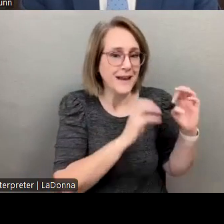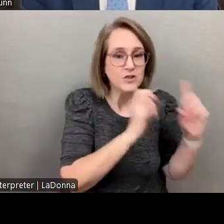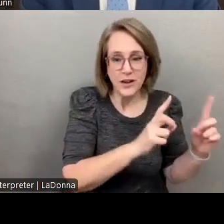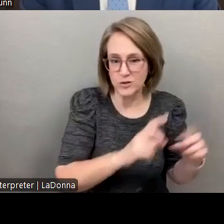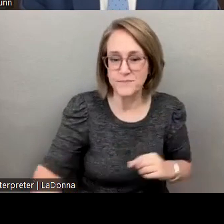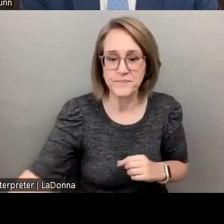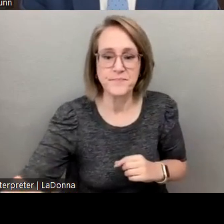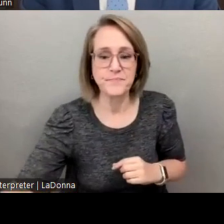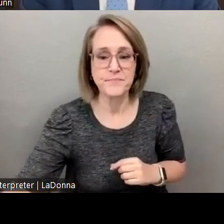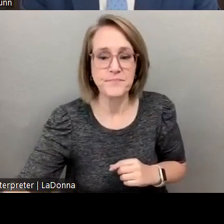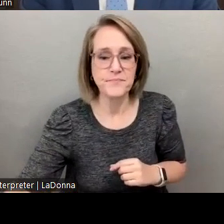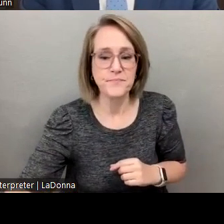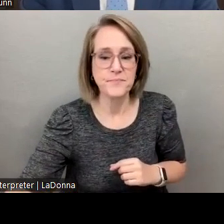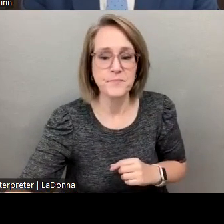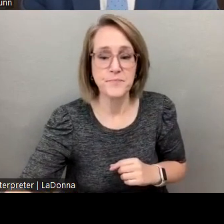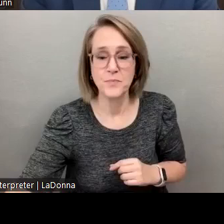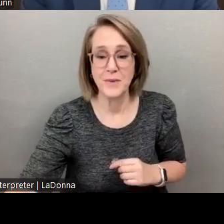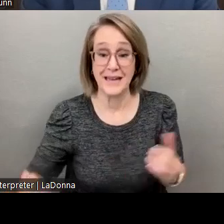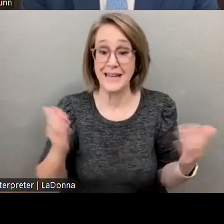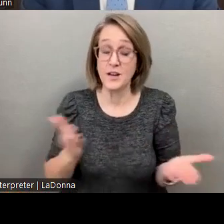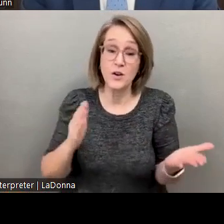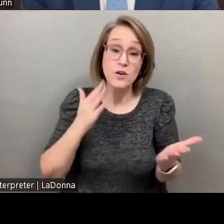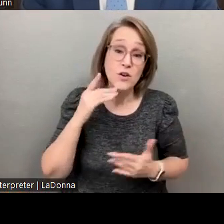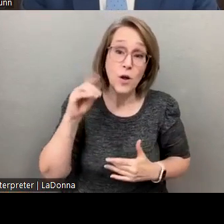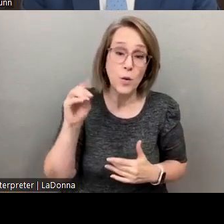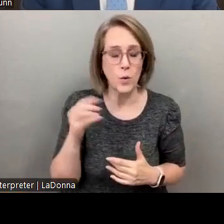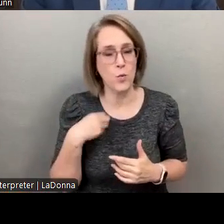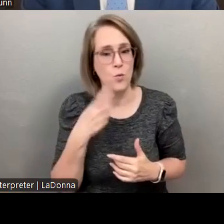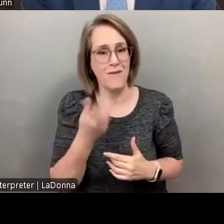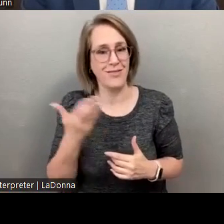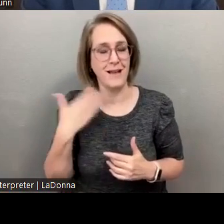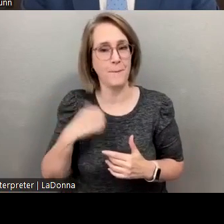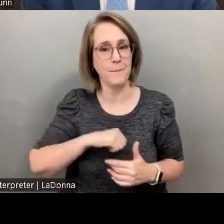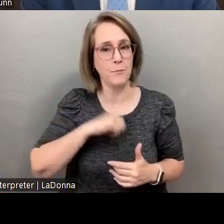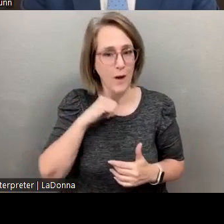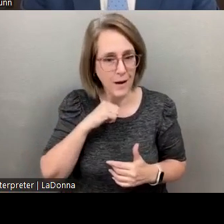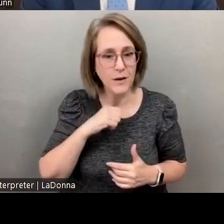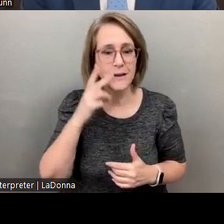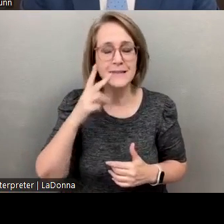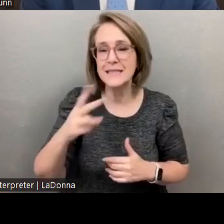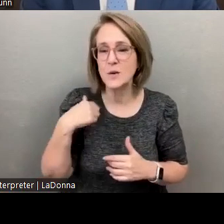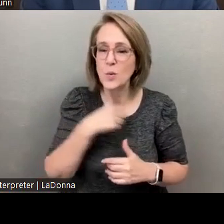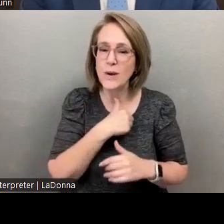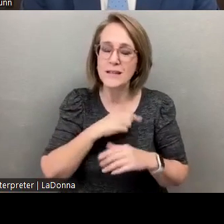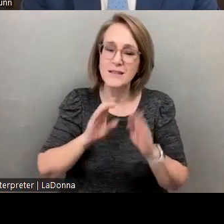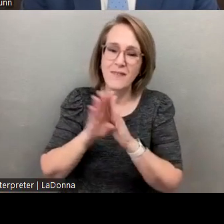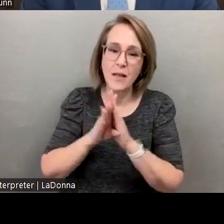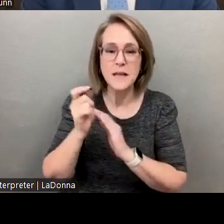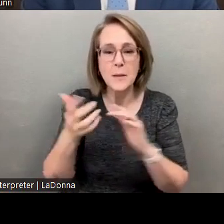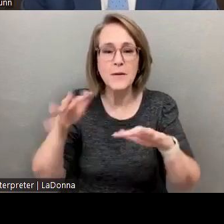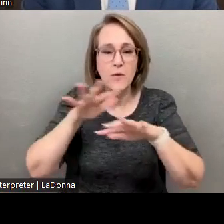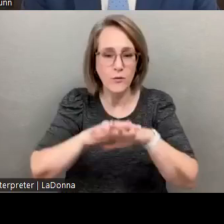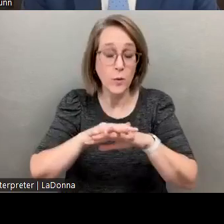Educating, one thing we do in Colorado that I'm really proud of is we started developing these in-briefs, and some of them have significant overlap in this space about what